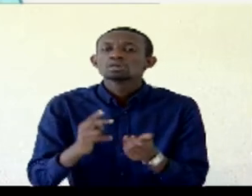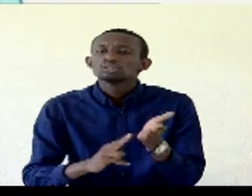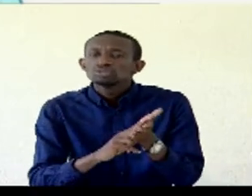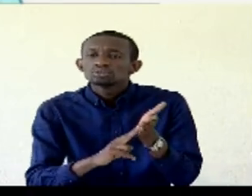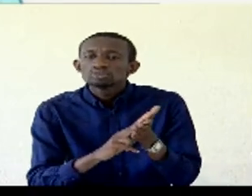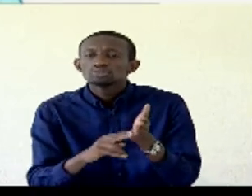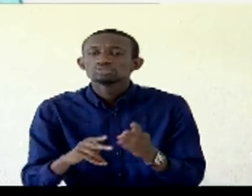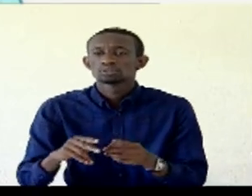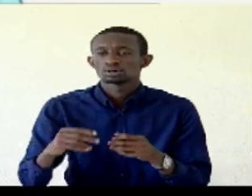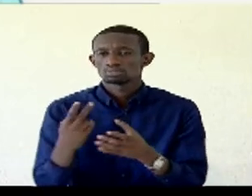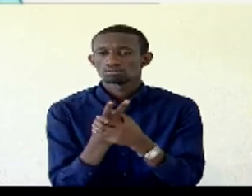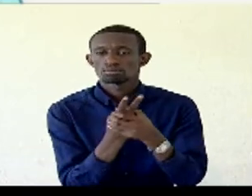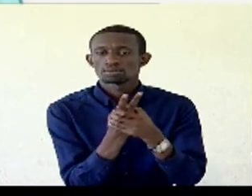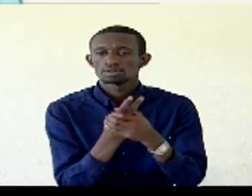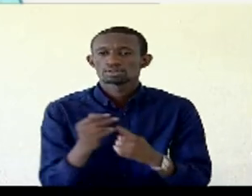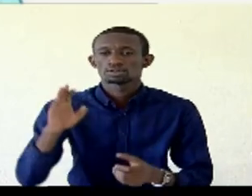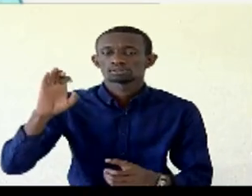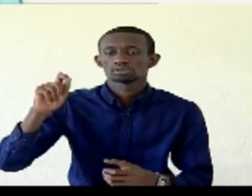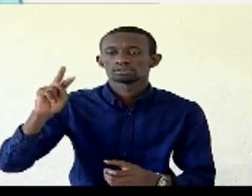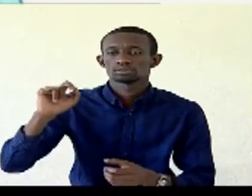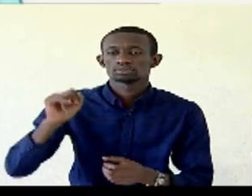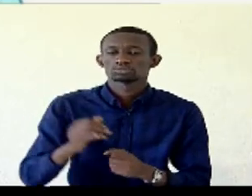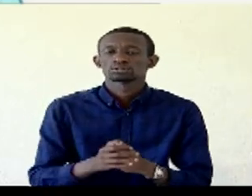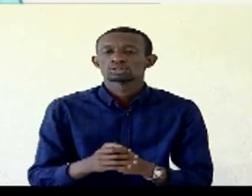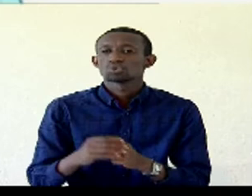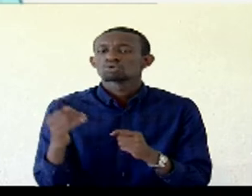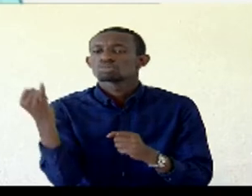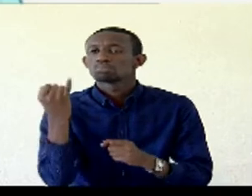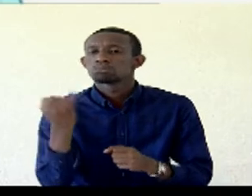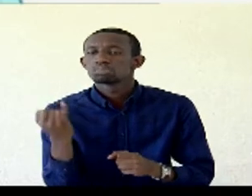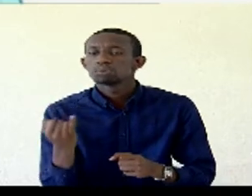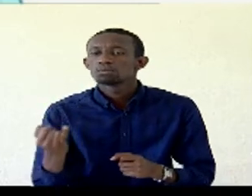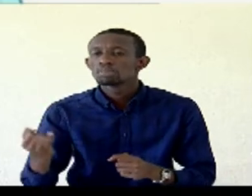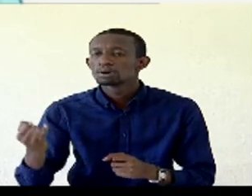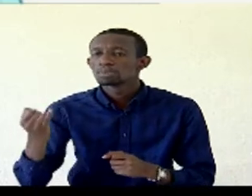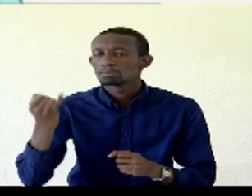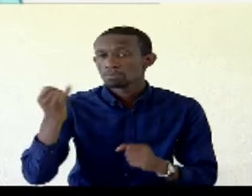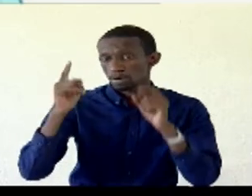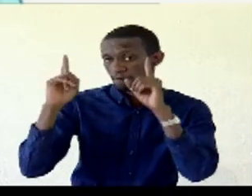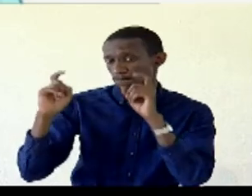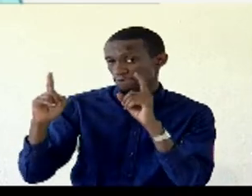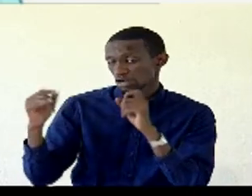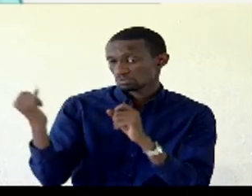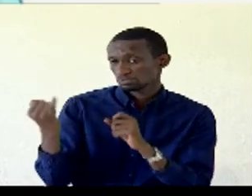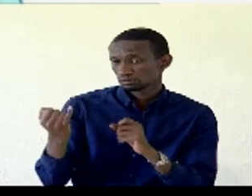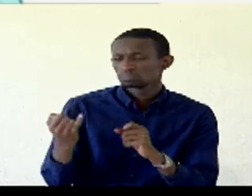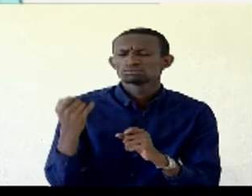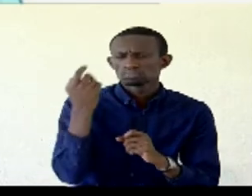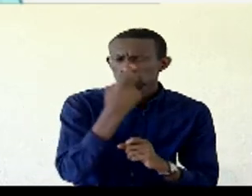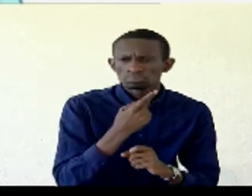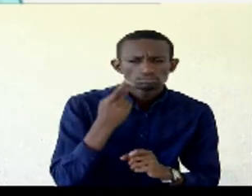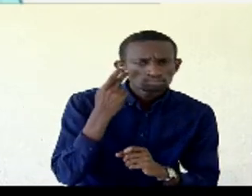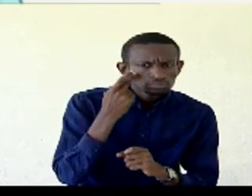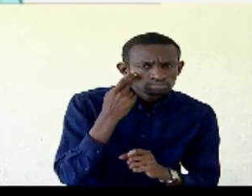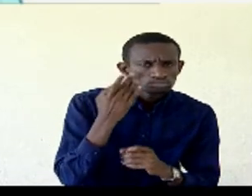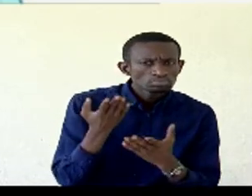paper, make a drawing of an image as seen under electron microscope